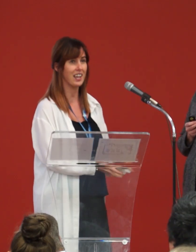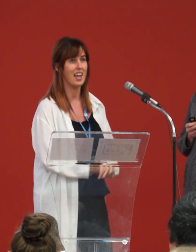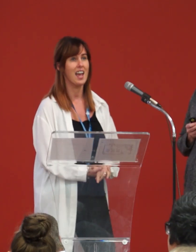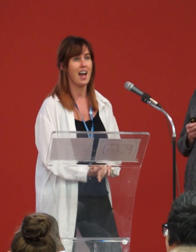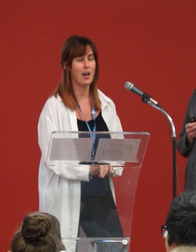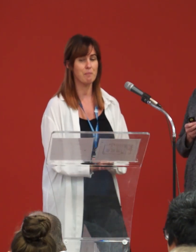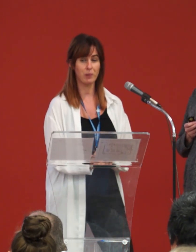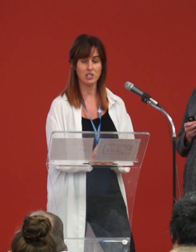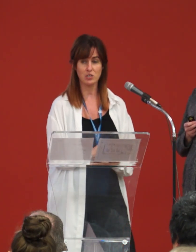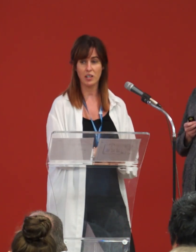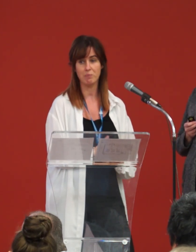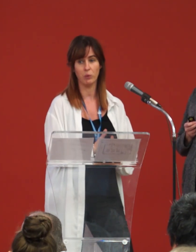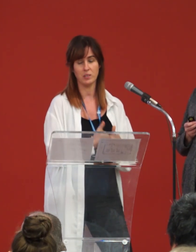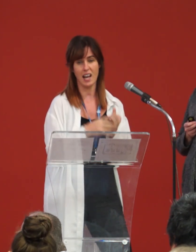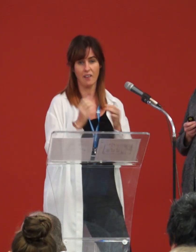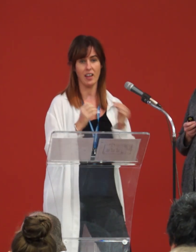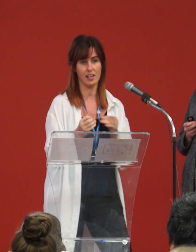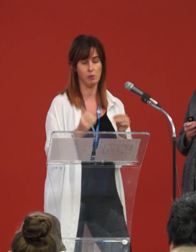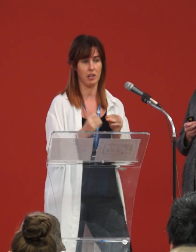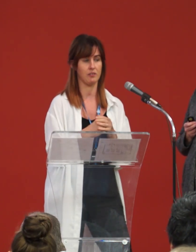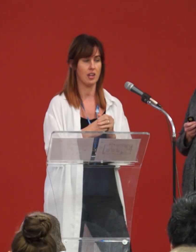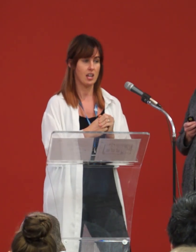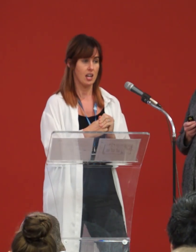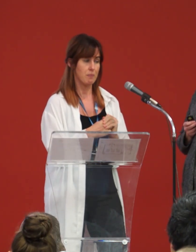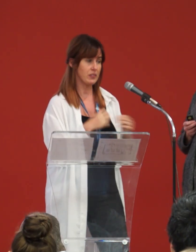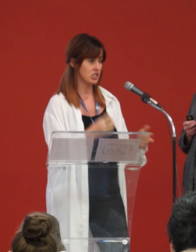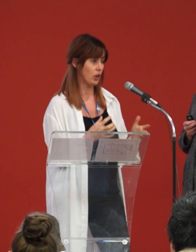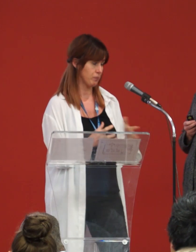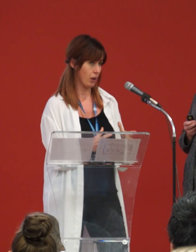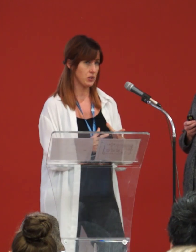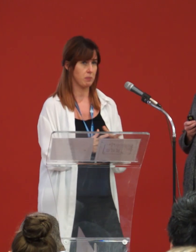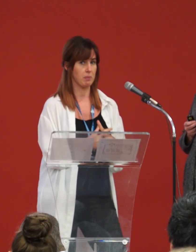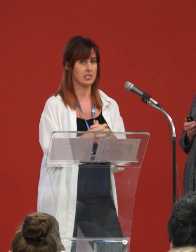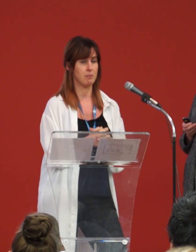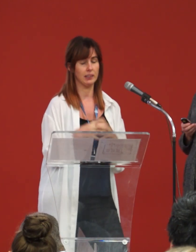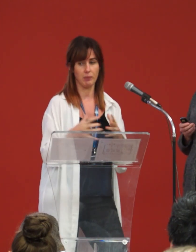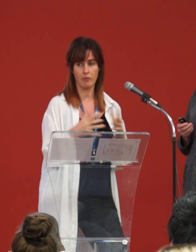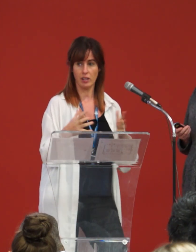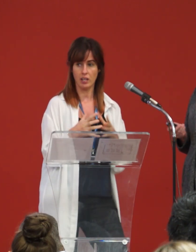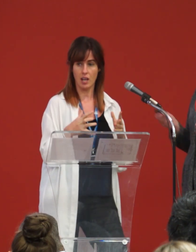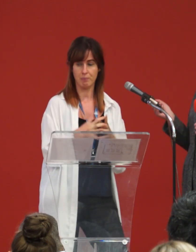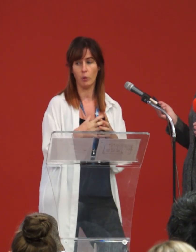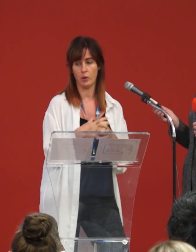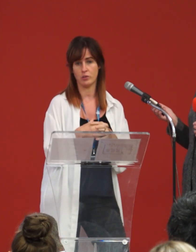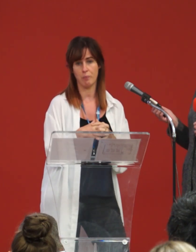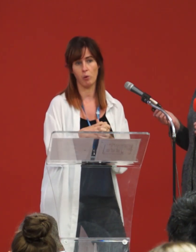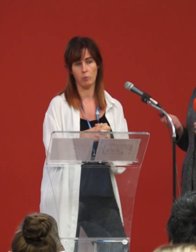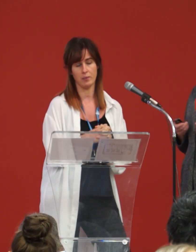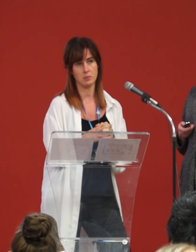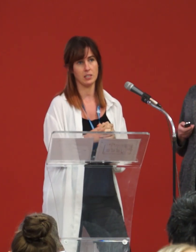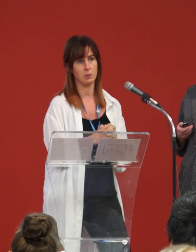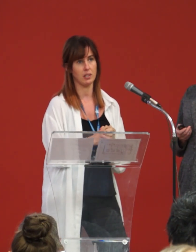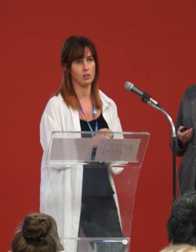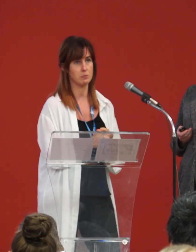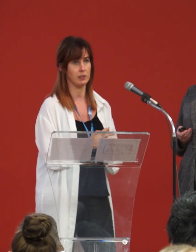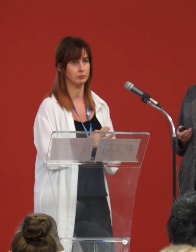and they like. But it's just really important to have that little bit of a starting point to be able to build up that really important rapport